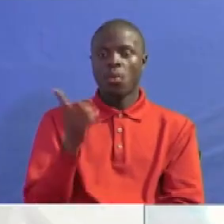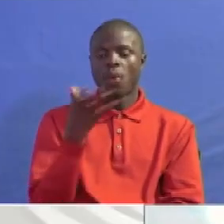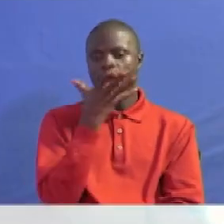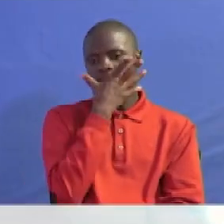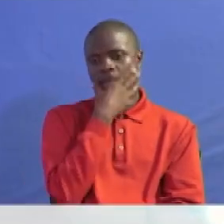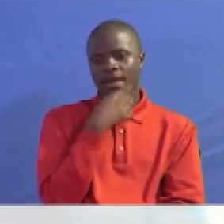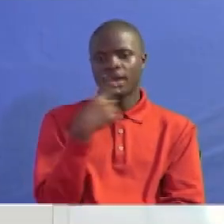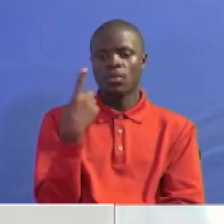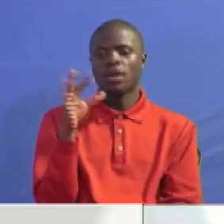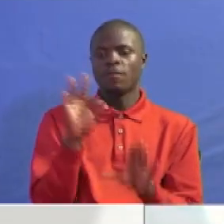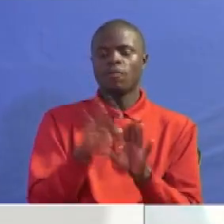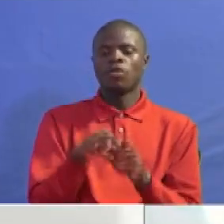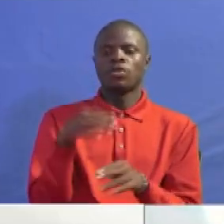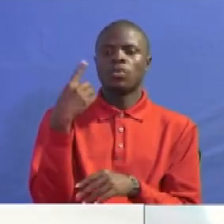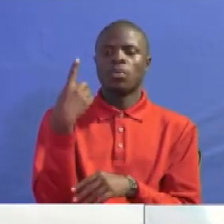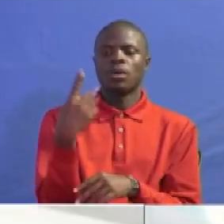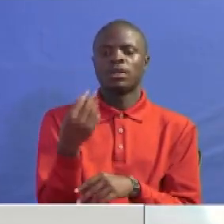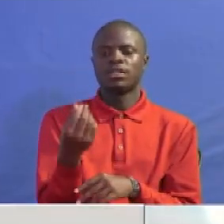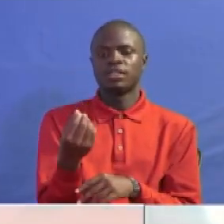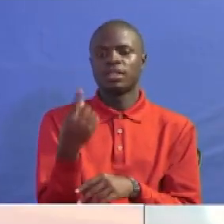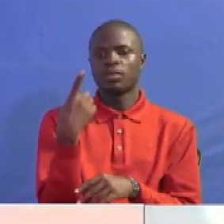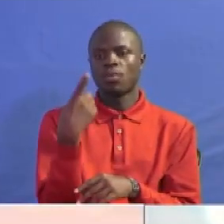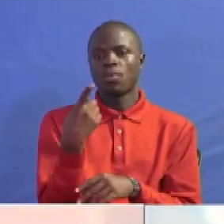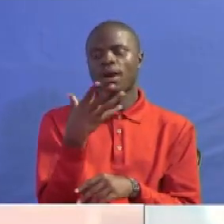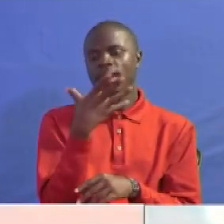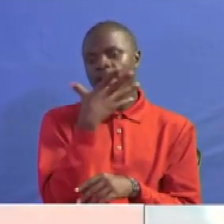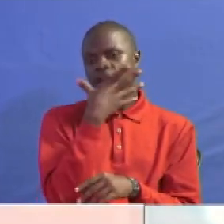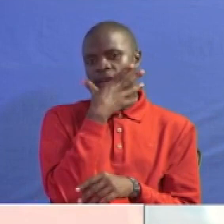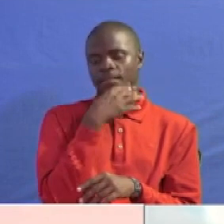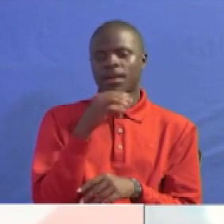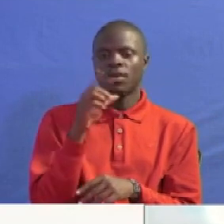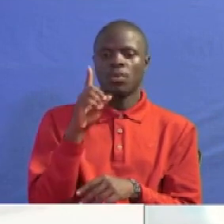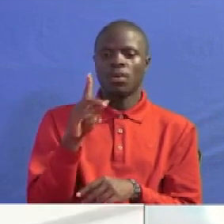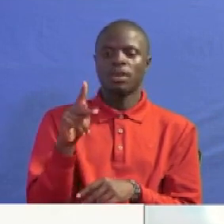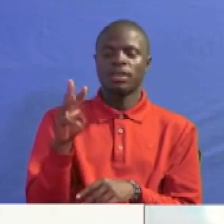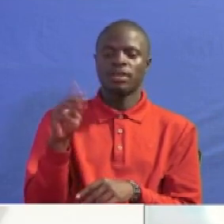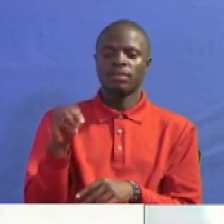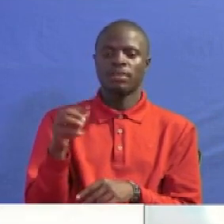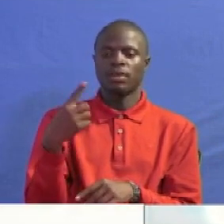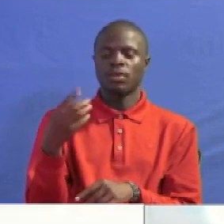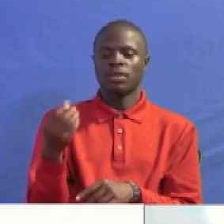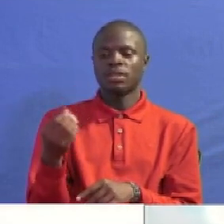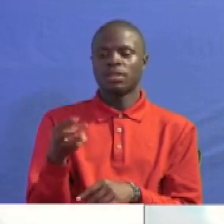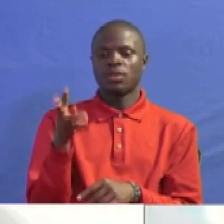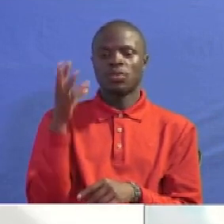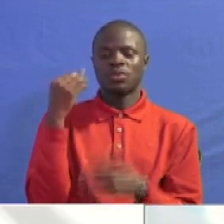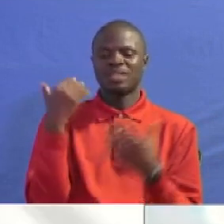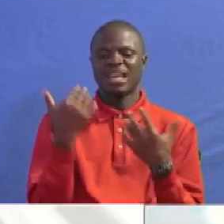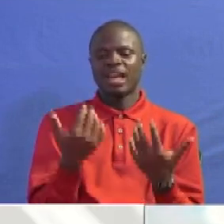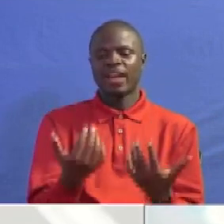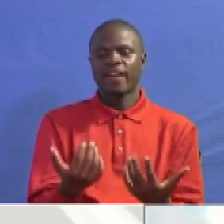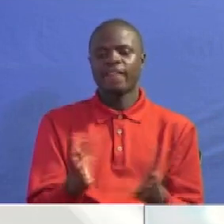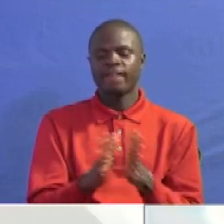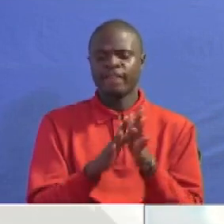one man, one vote, one shilling, or one man, 1 kilometer, one shilling. It was the heavy revenue